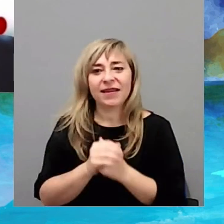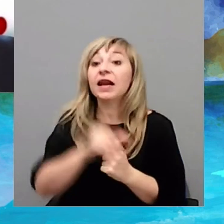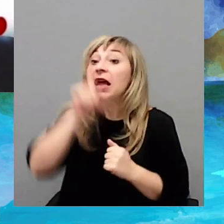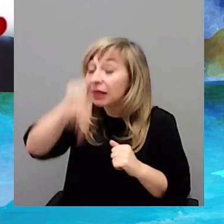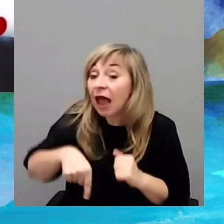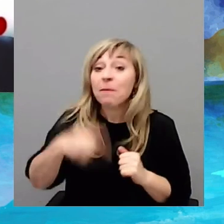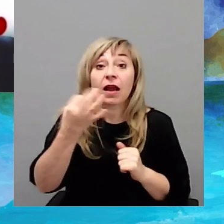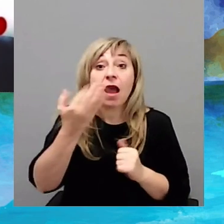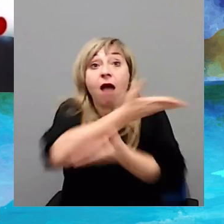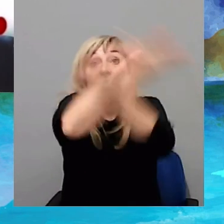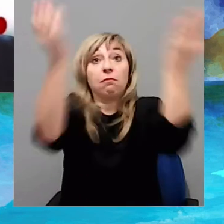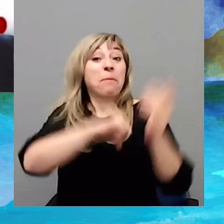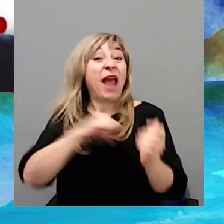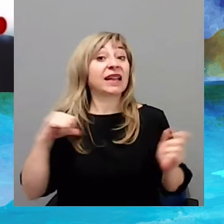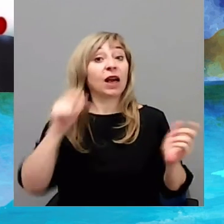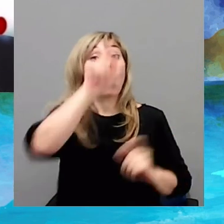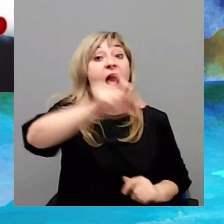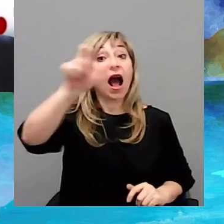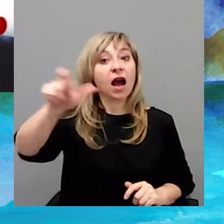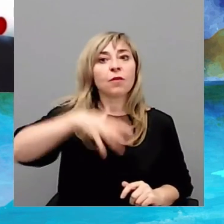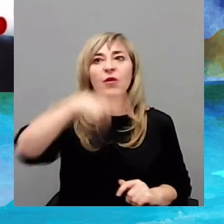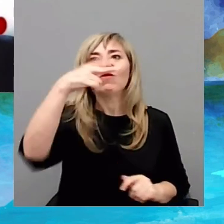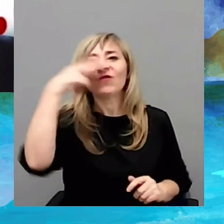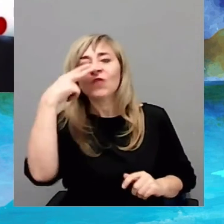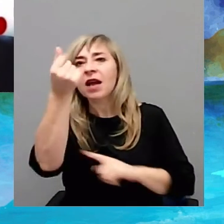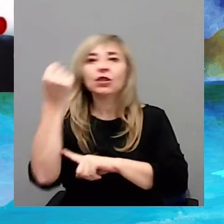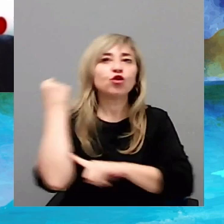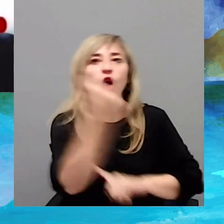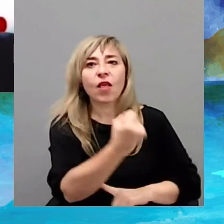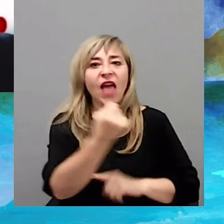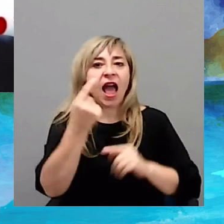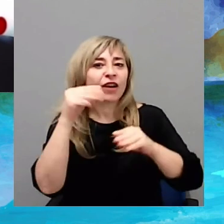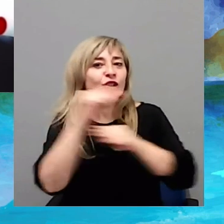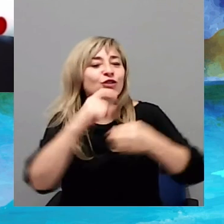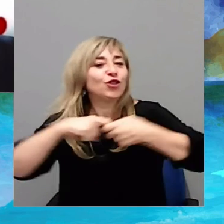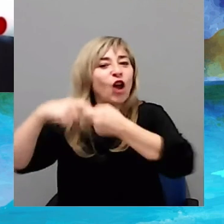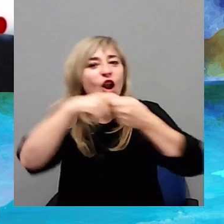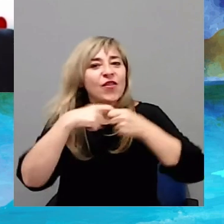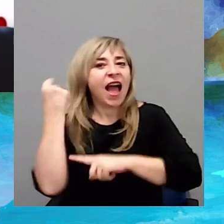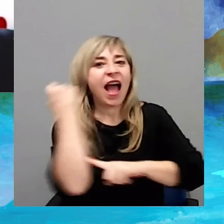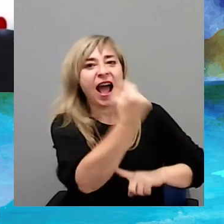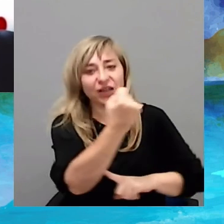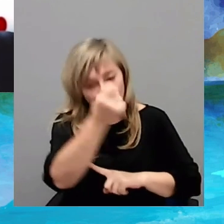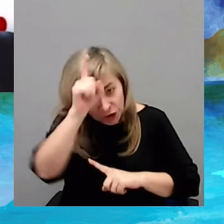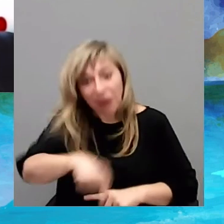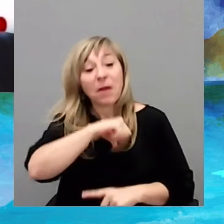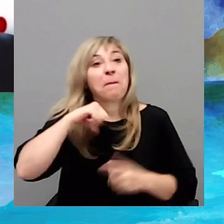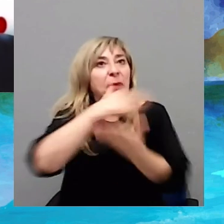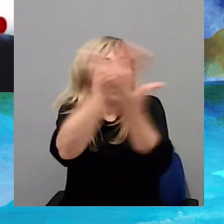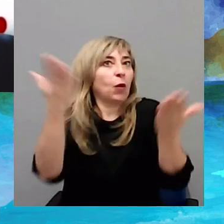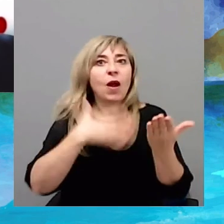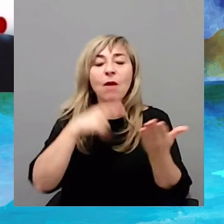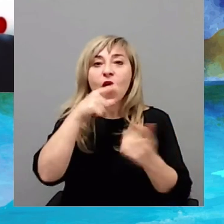and also to encourage individuals to join these projects, for them to